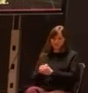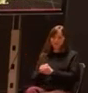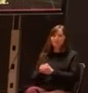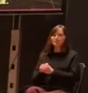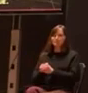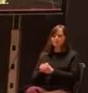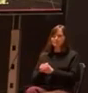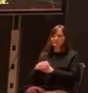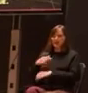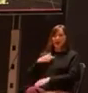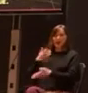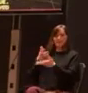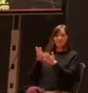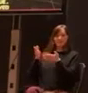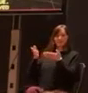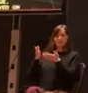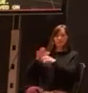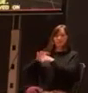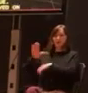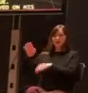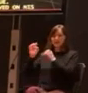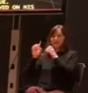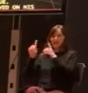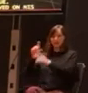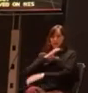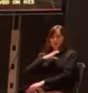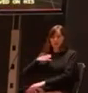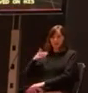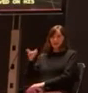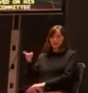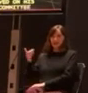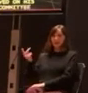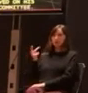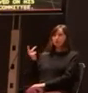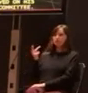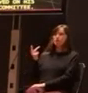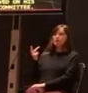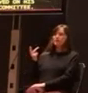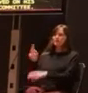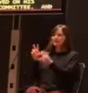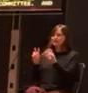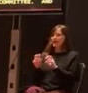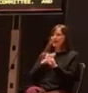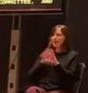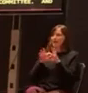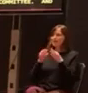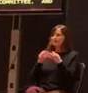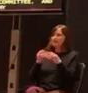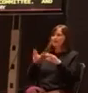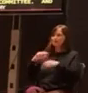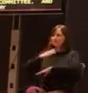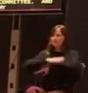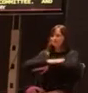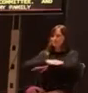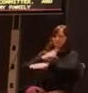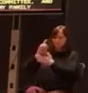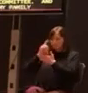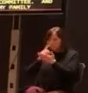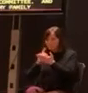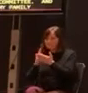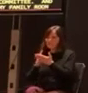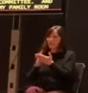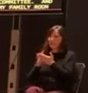I served on his education committee, and we sat at my family room table designing